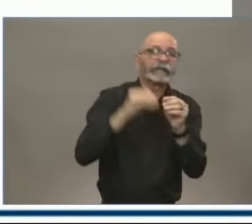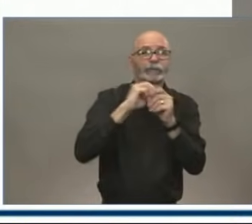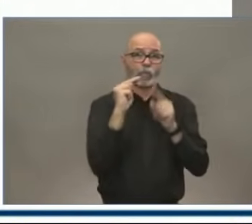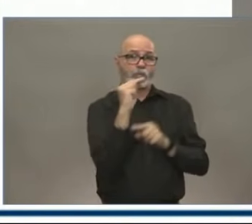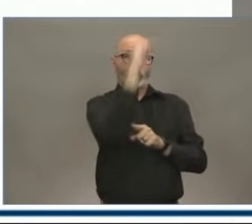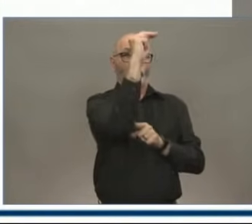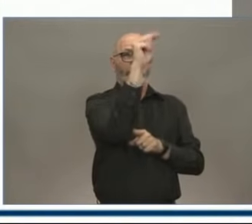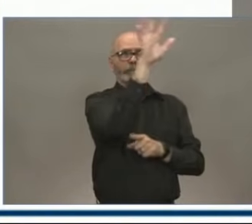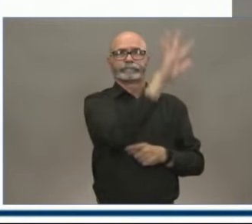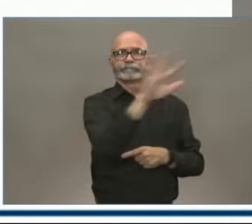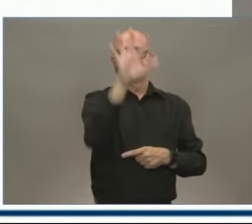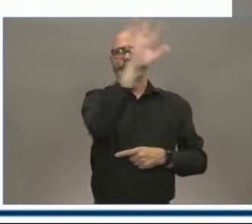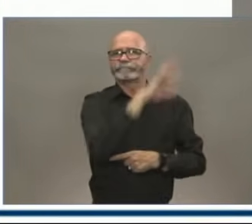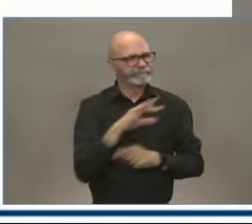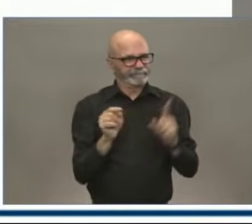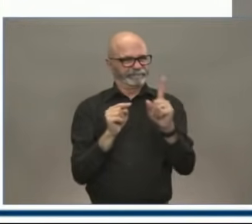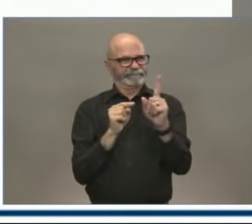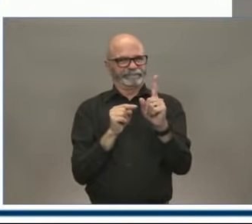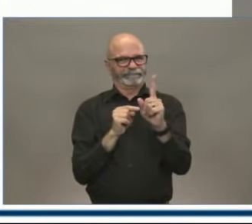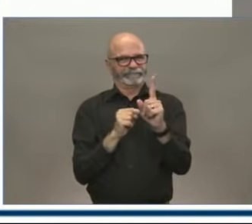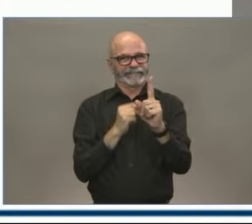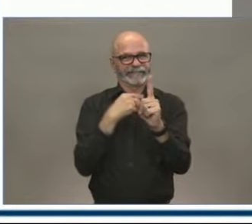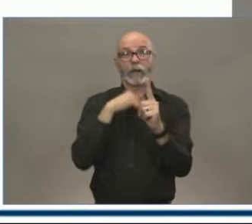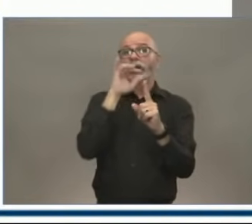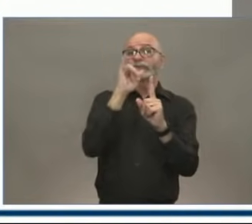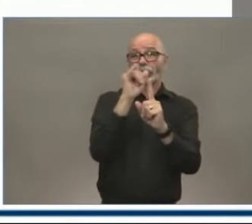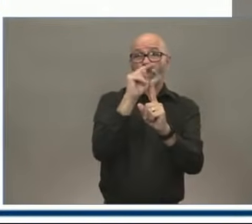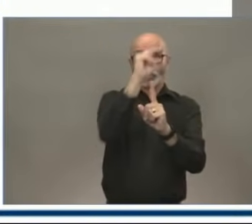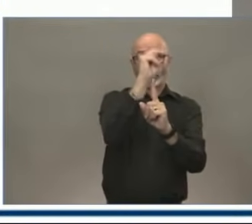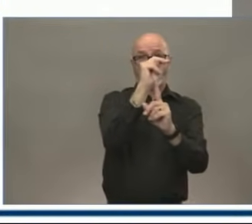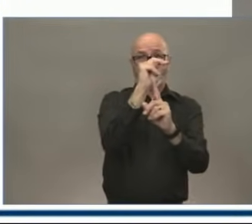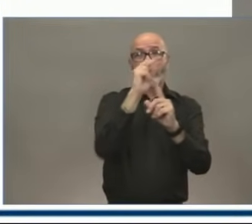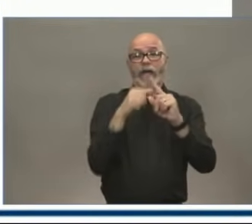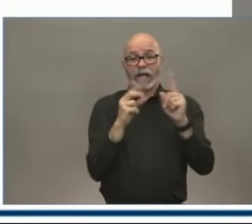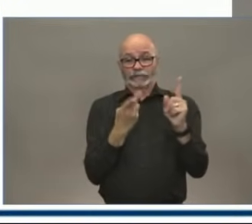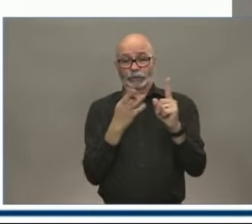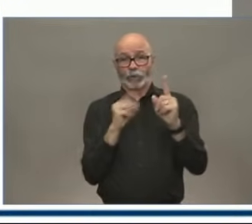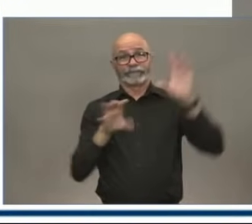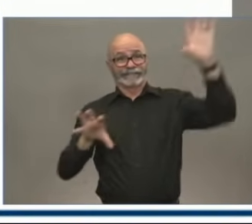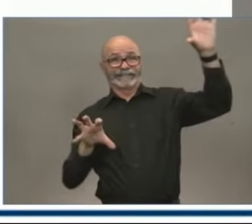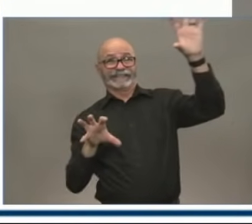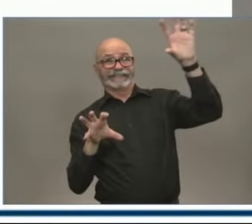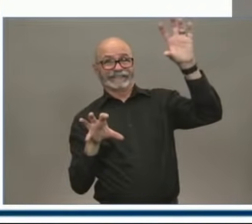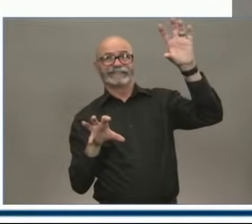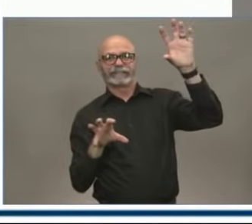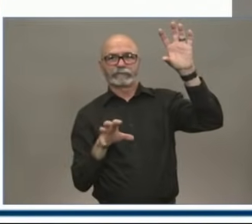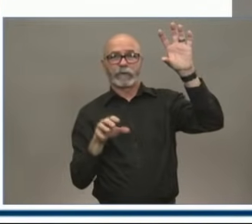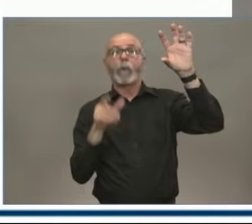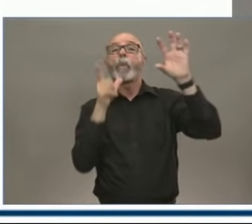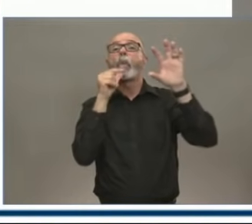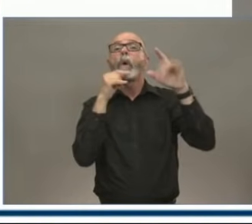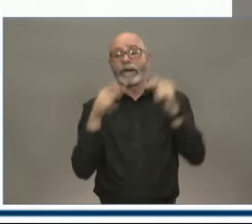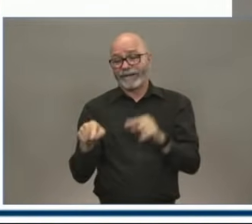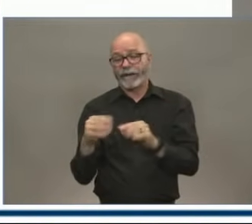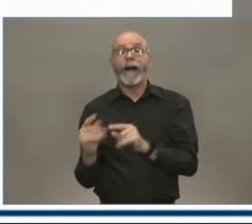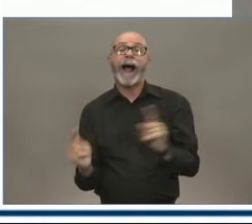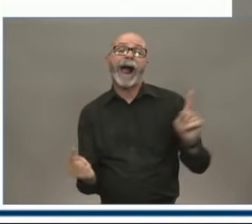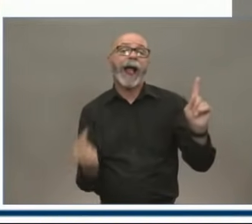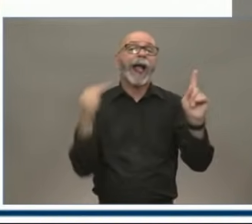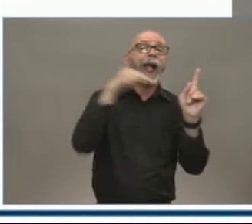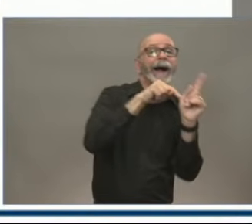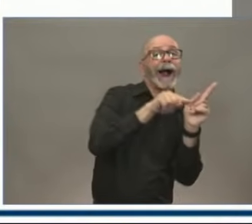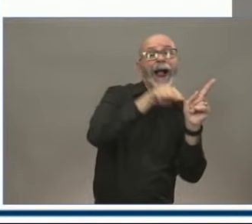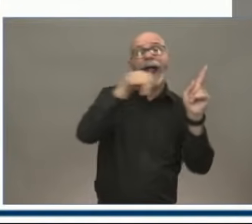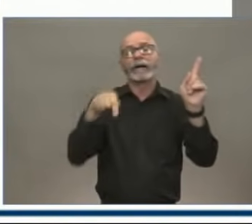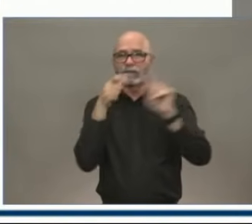between the northern part of the province and HRM, and all of their exposures have been in the Halifax area.